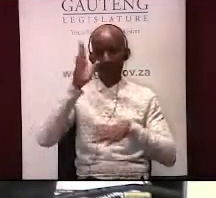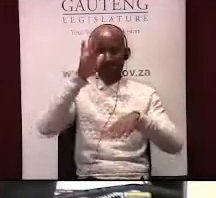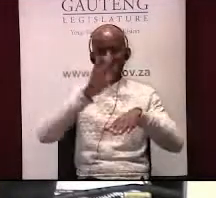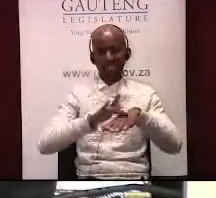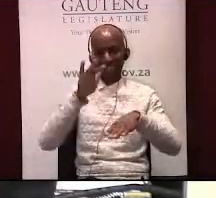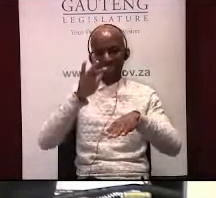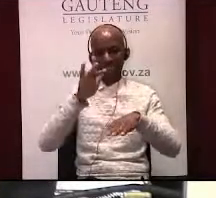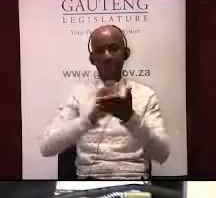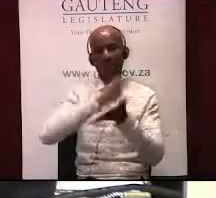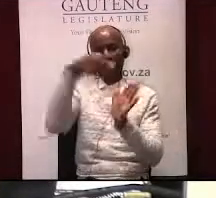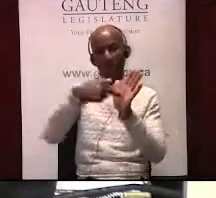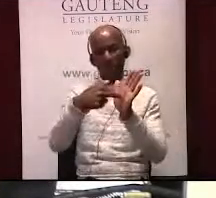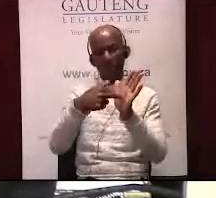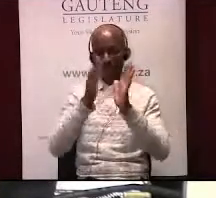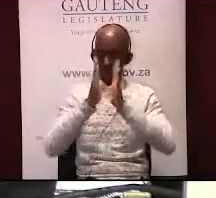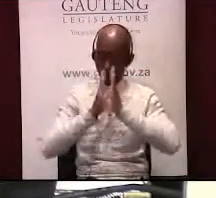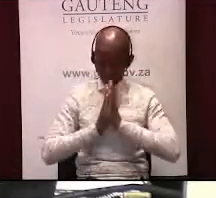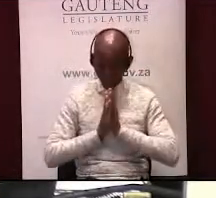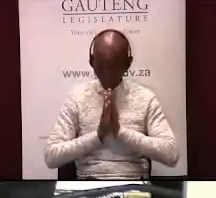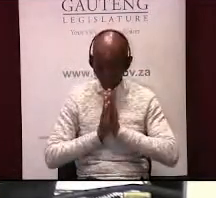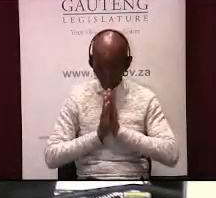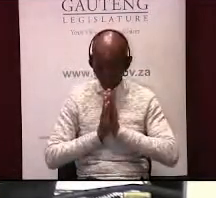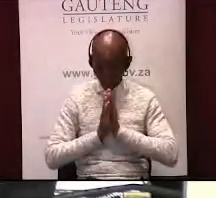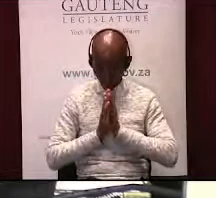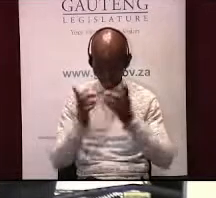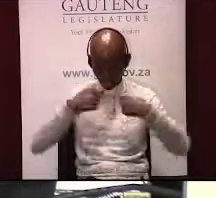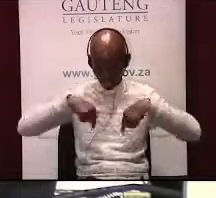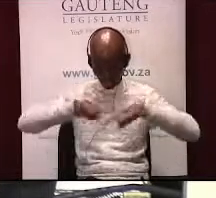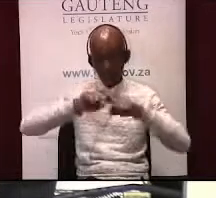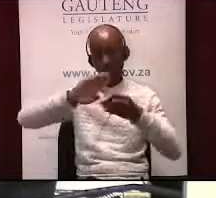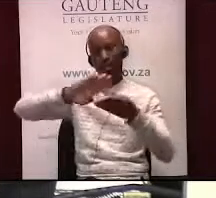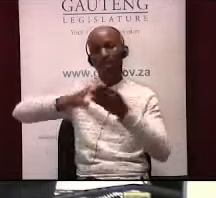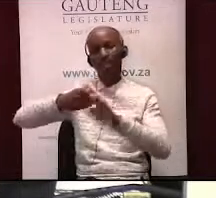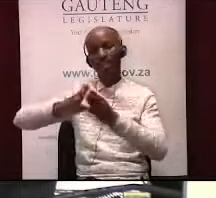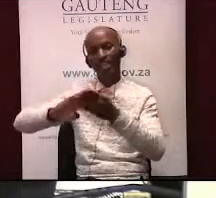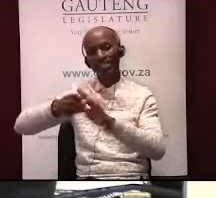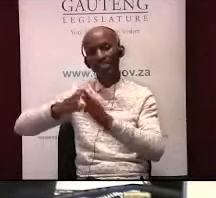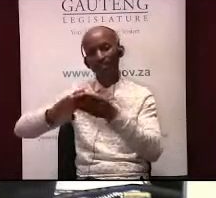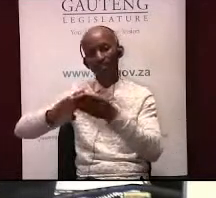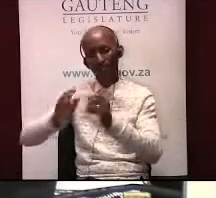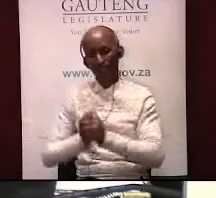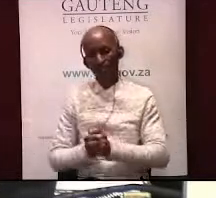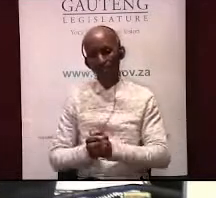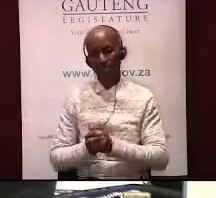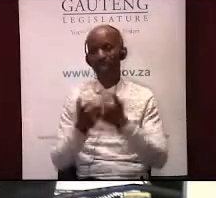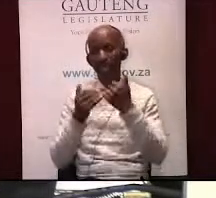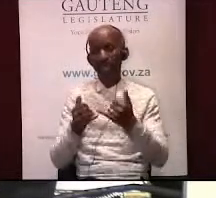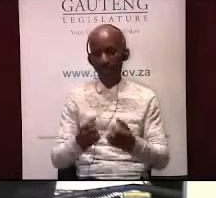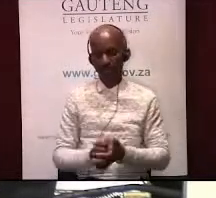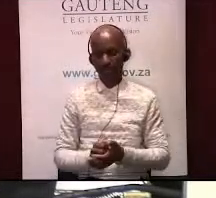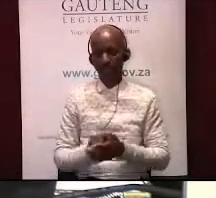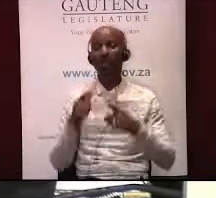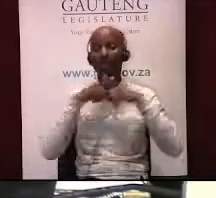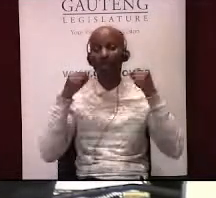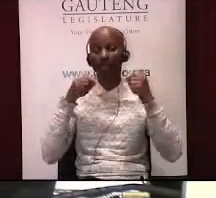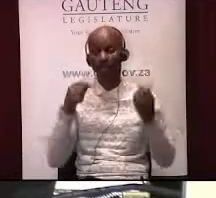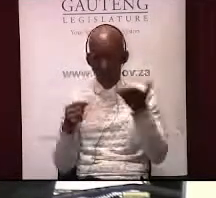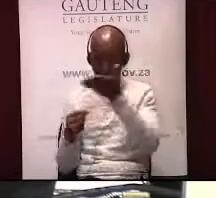on the role of churches in our communities. So over to you,